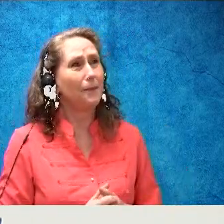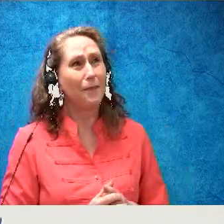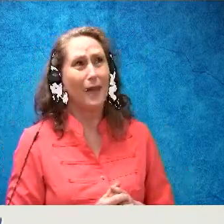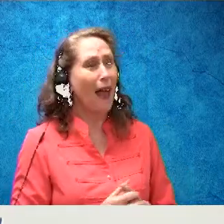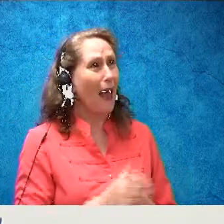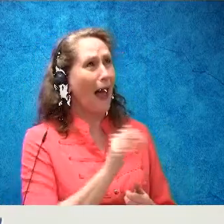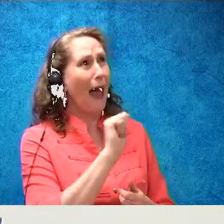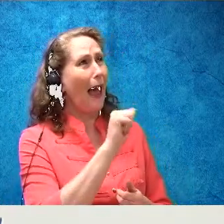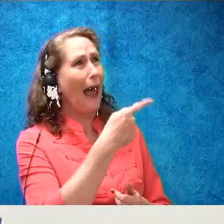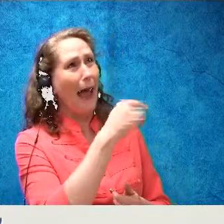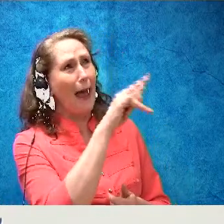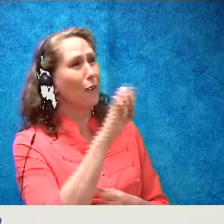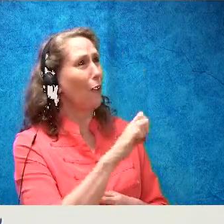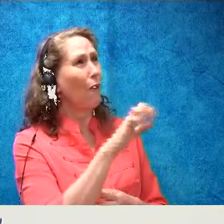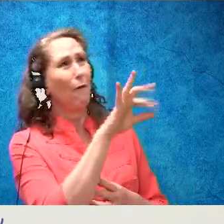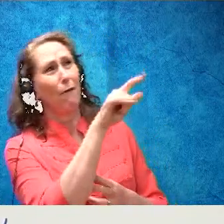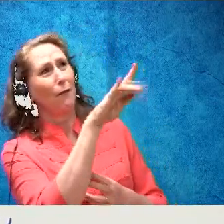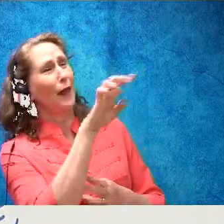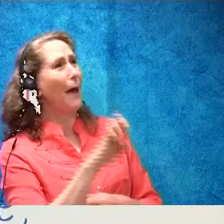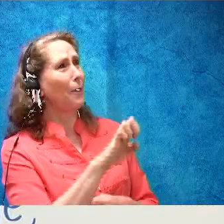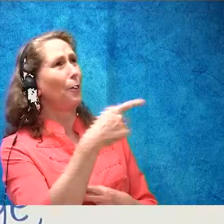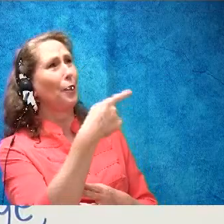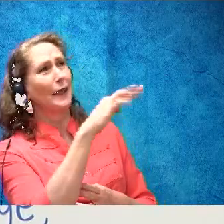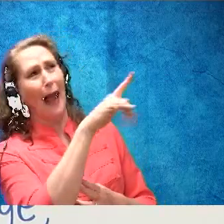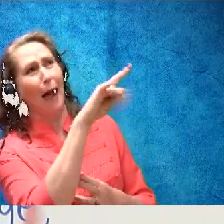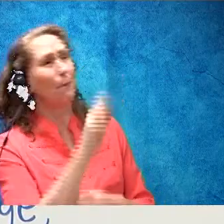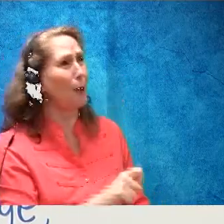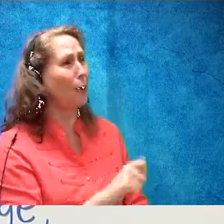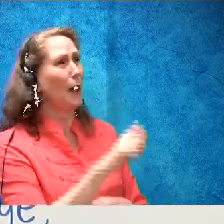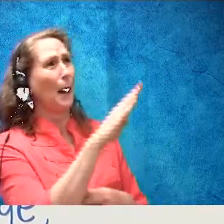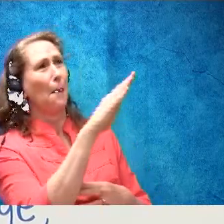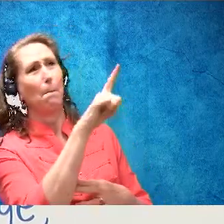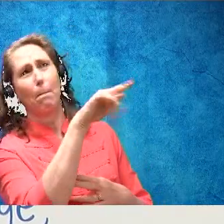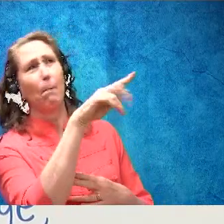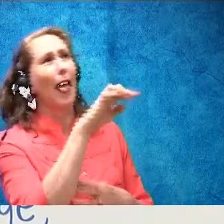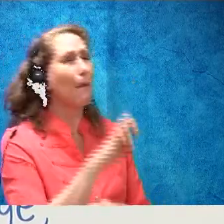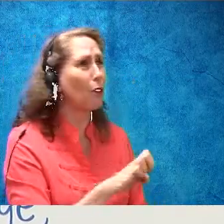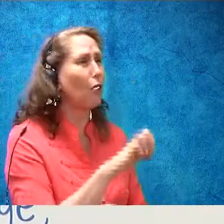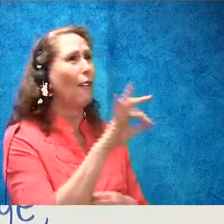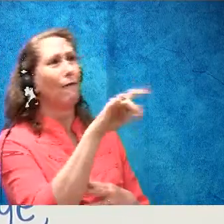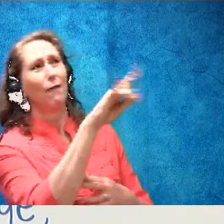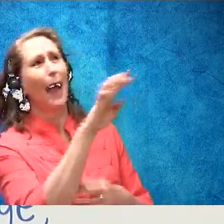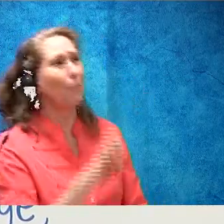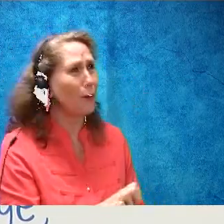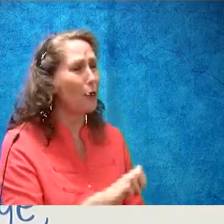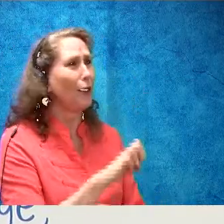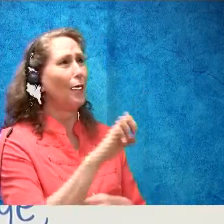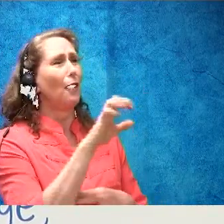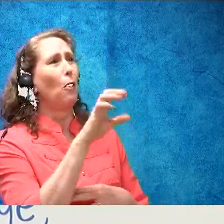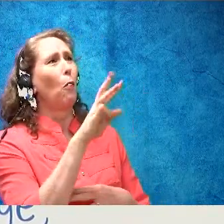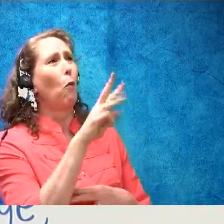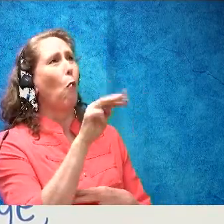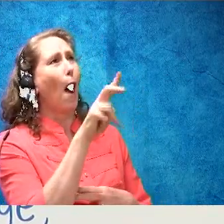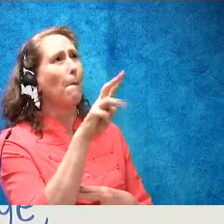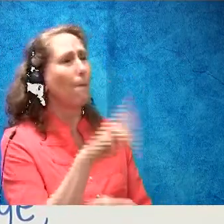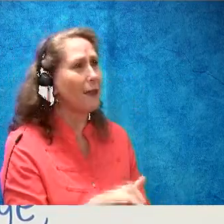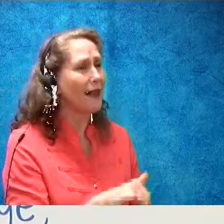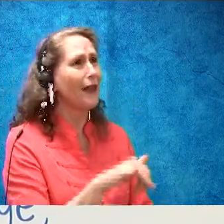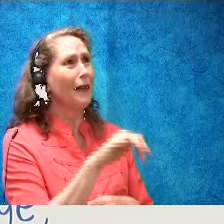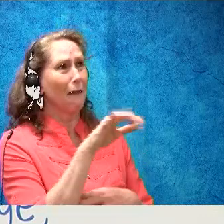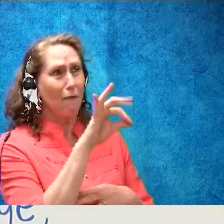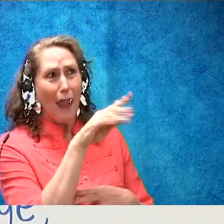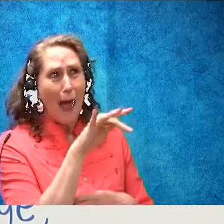"Aggle flaggle clabble!" said Trixie again. "Blaggle plabble! Wumby flappy!"